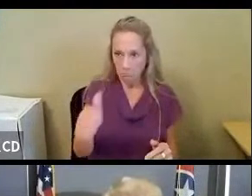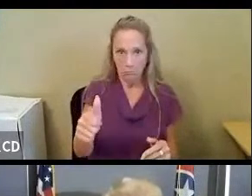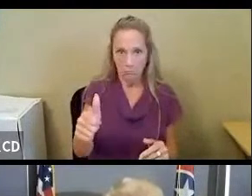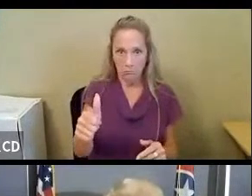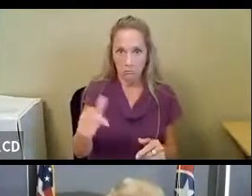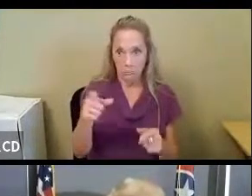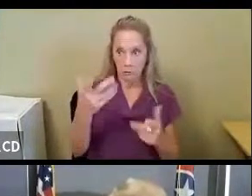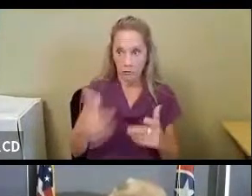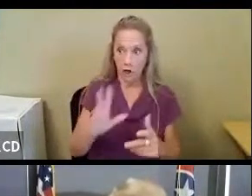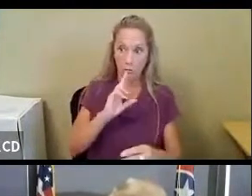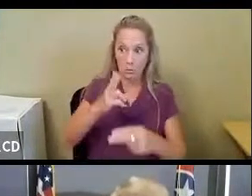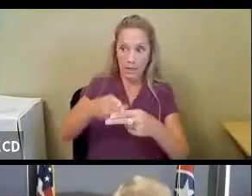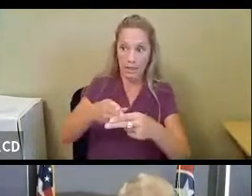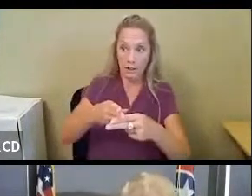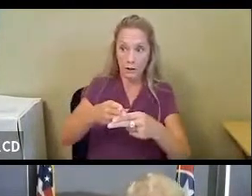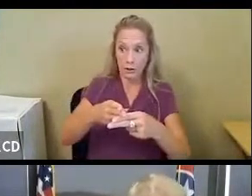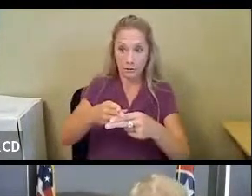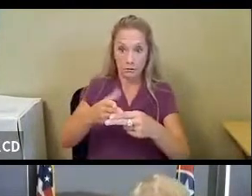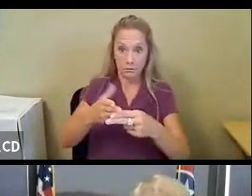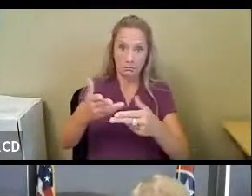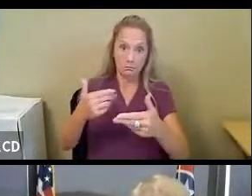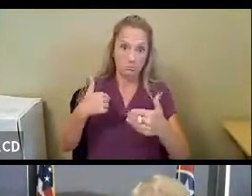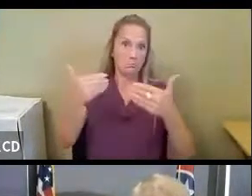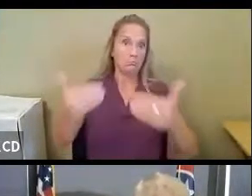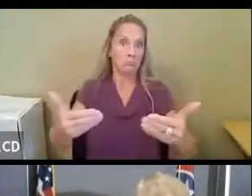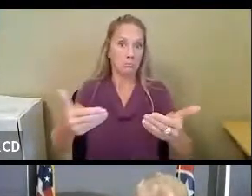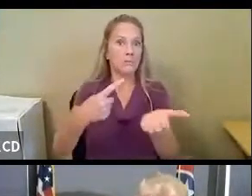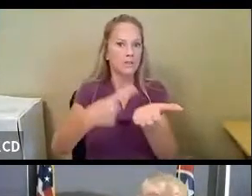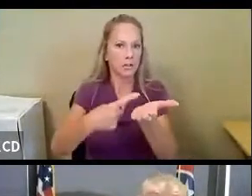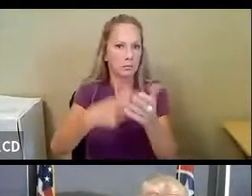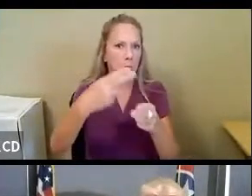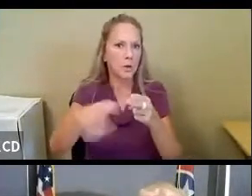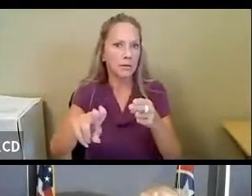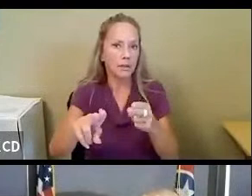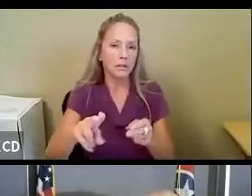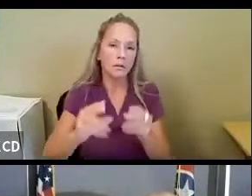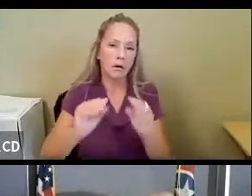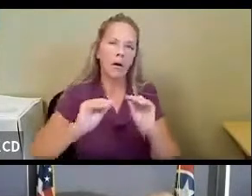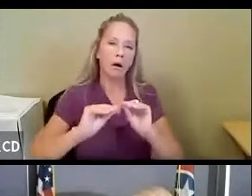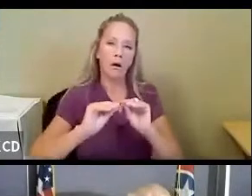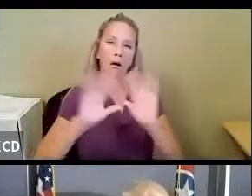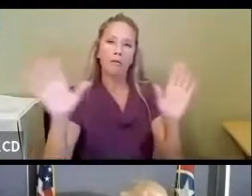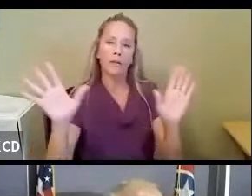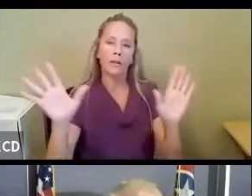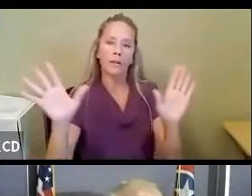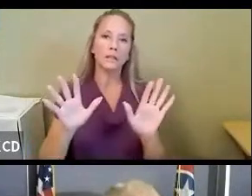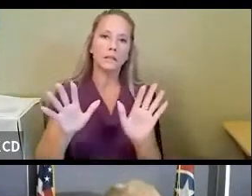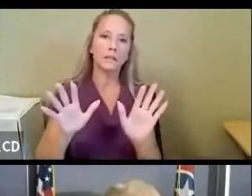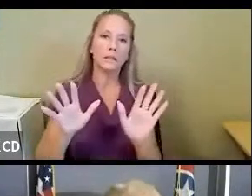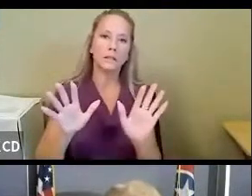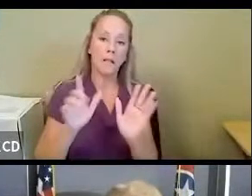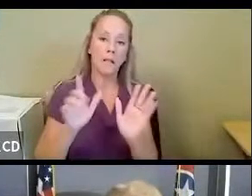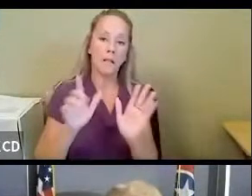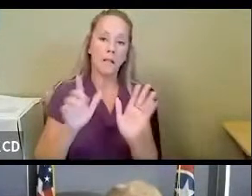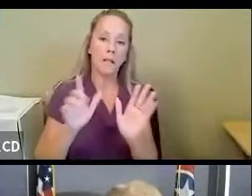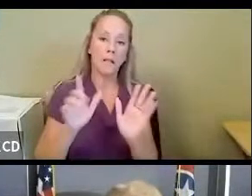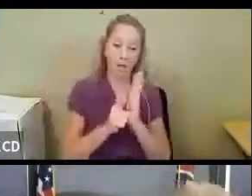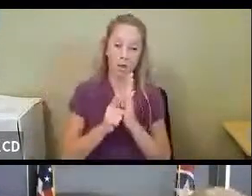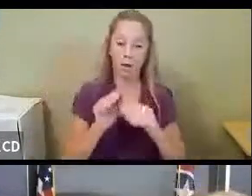since you've already brought it up, let me just discuss it with you briefly. Obviously, I'm going to keep legal advice